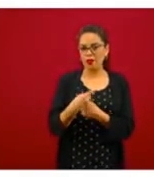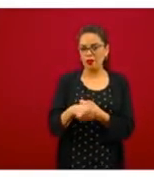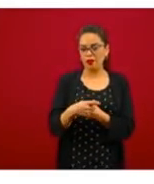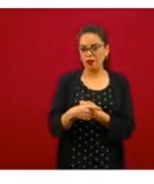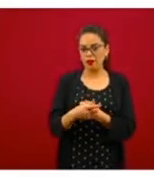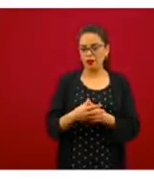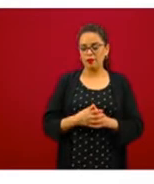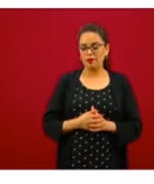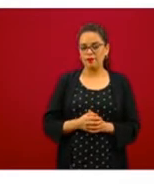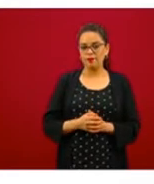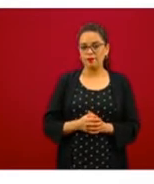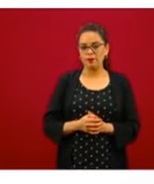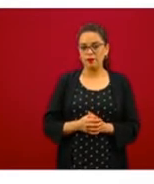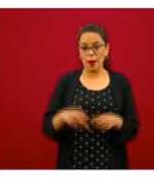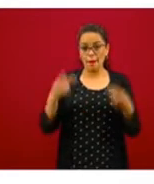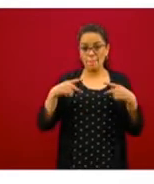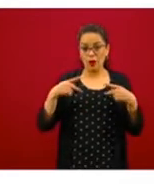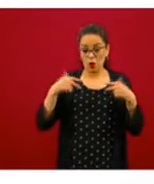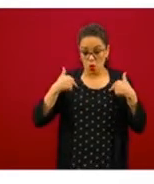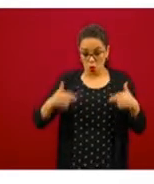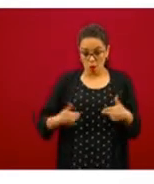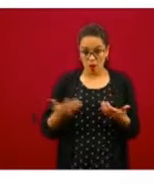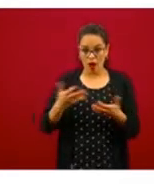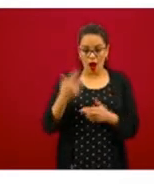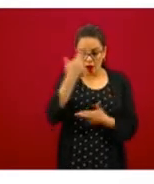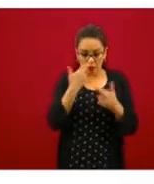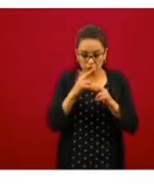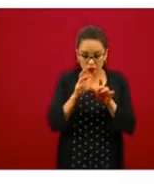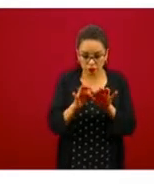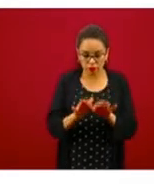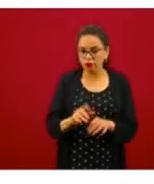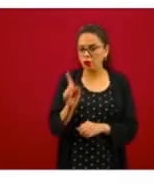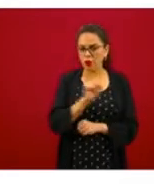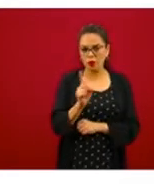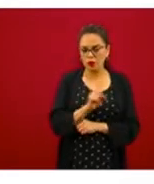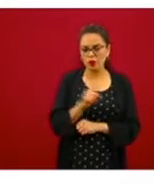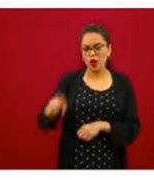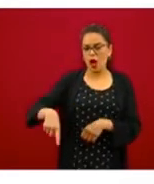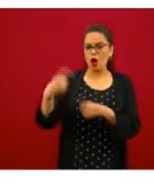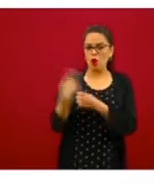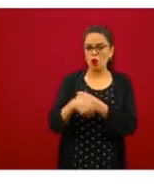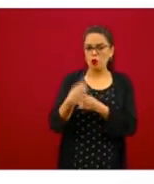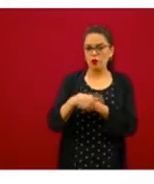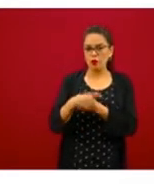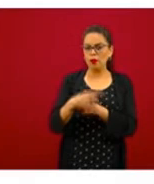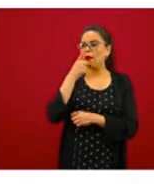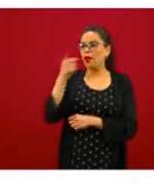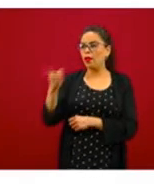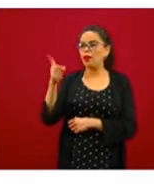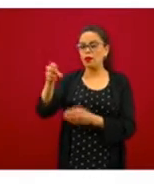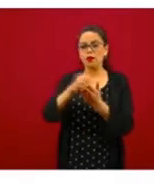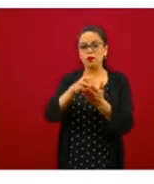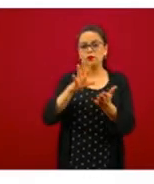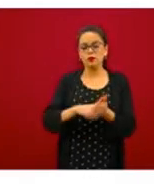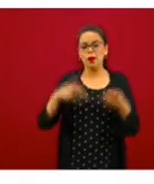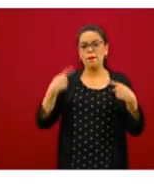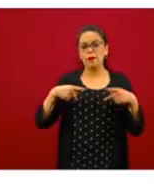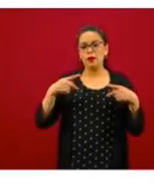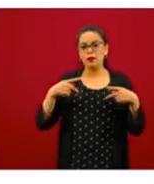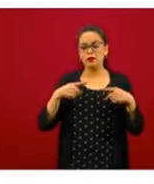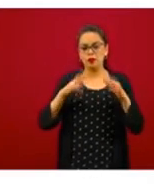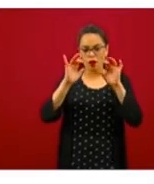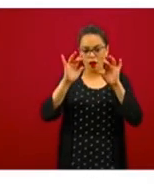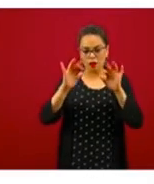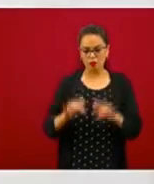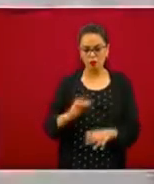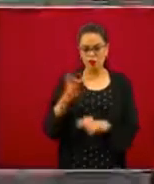the intervención validation. There's humana, no sino que de manera human automática se registra interaction. que esa persona ha The manifestado system que ha llevado a registers cabo that that